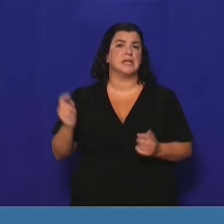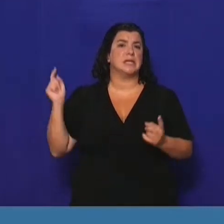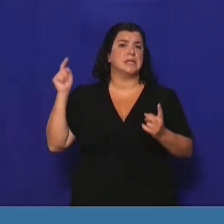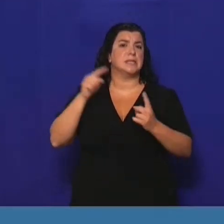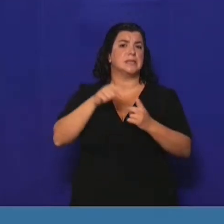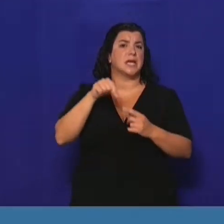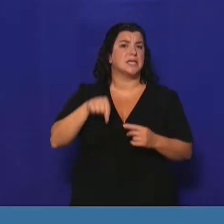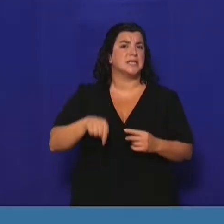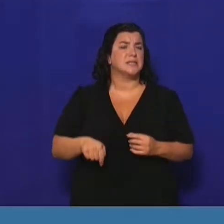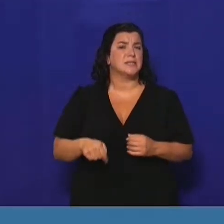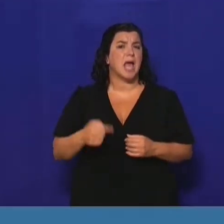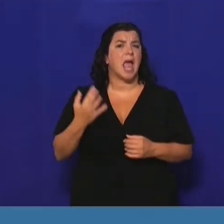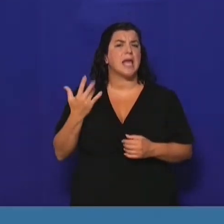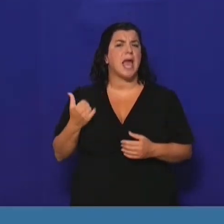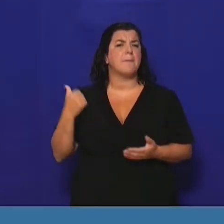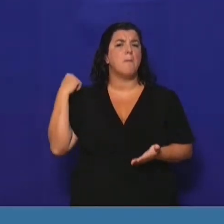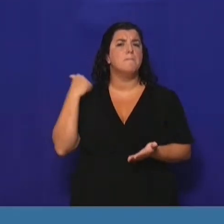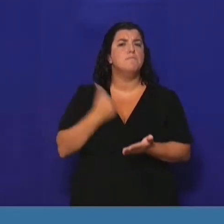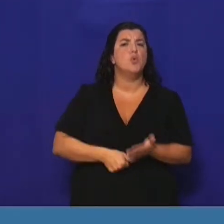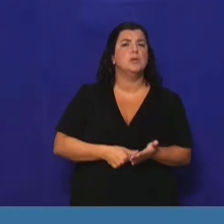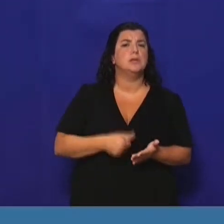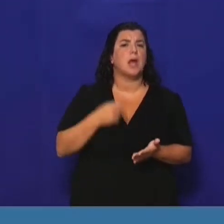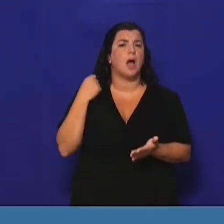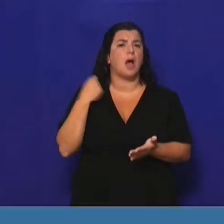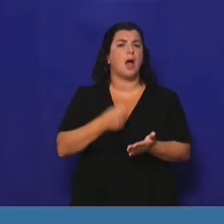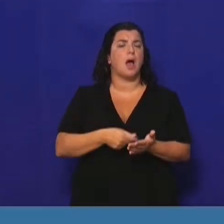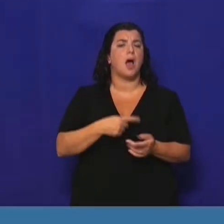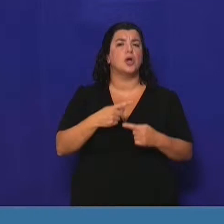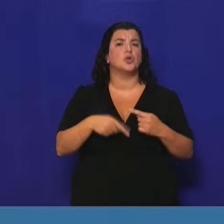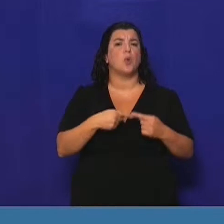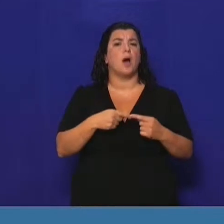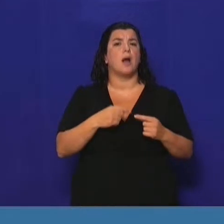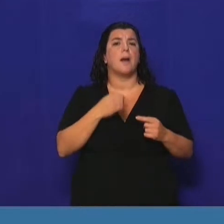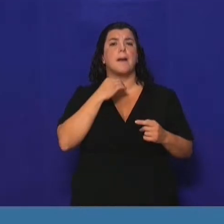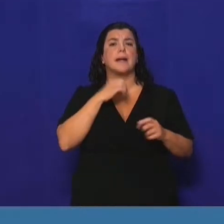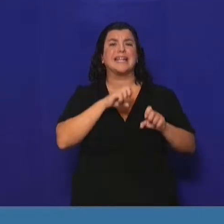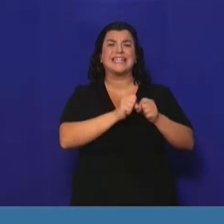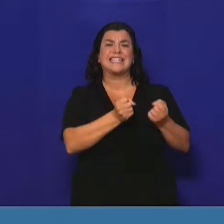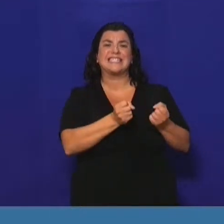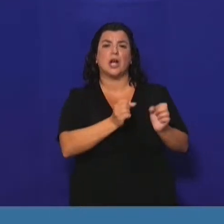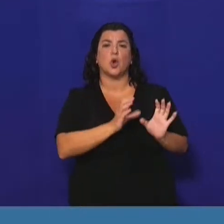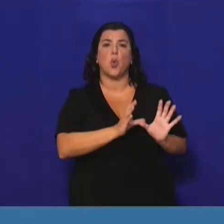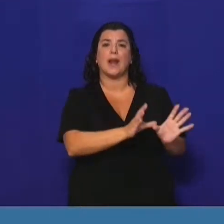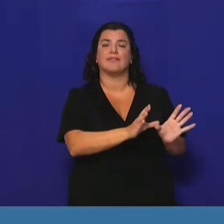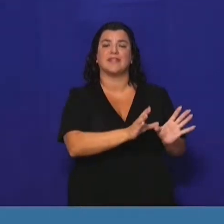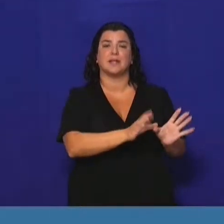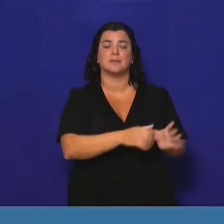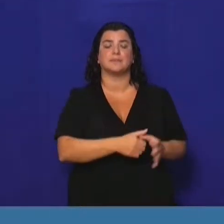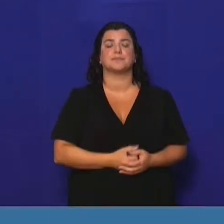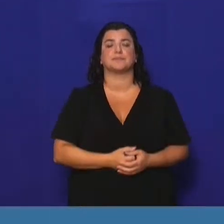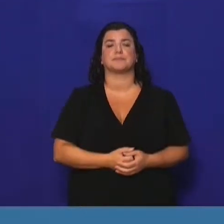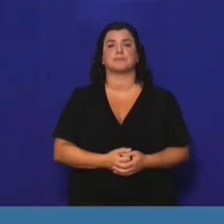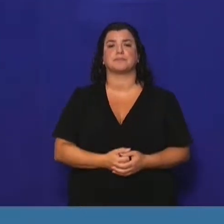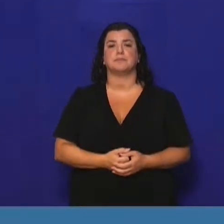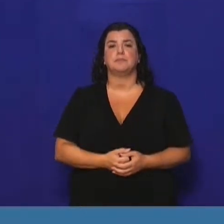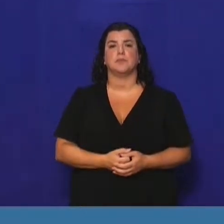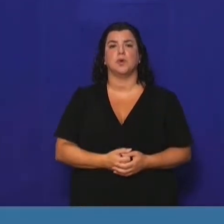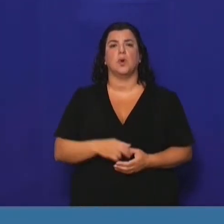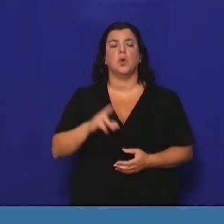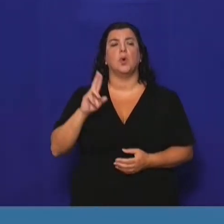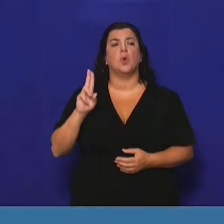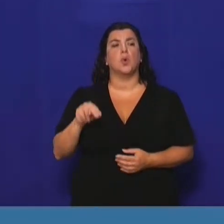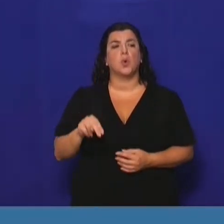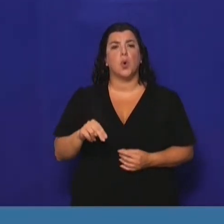kemm ħarġu multi brabta maksur ta' kwarantina obbligatorja u kif ukoll dik mandatorja. U anke wkoll fuq